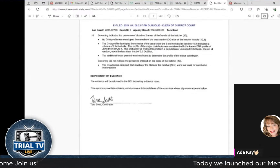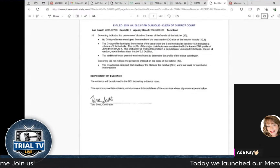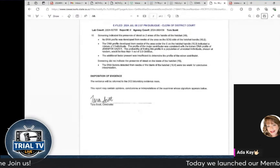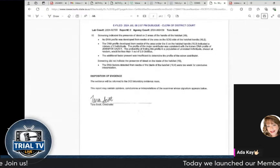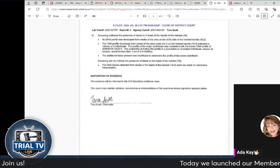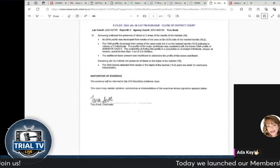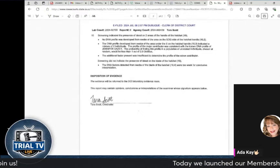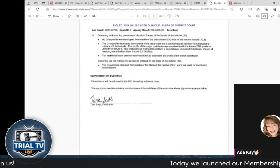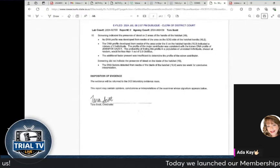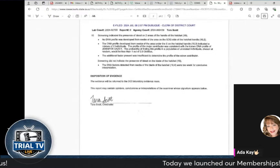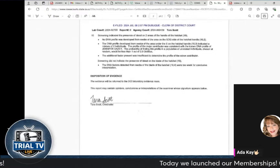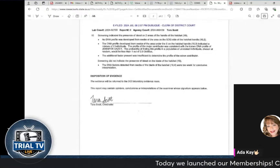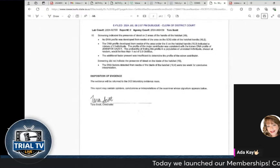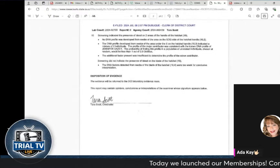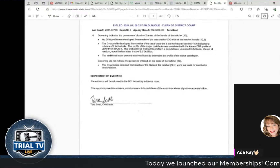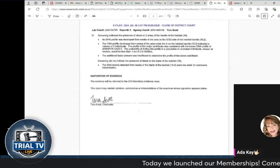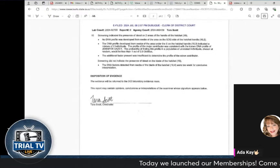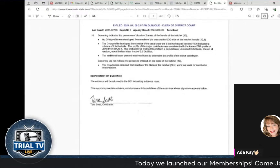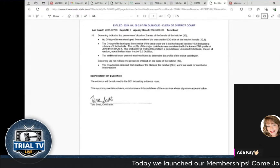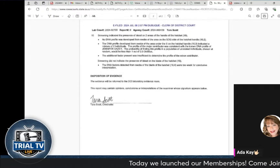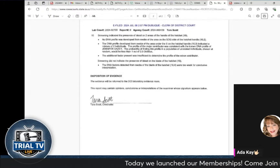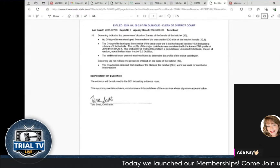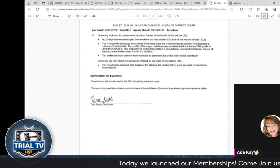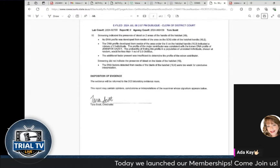With regards to the DNA profile